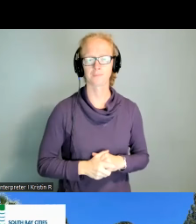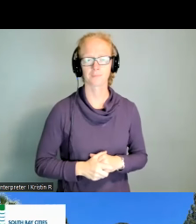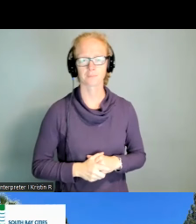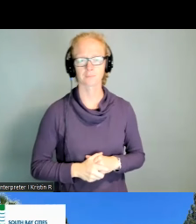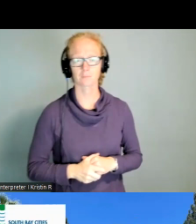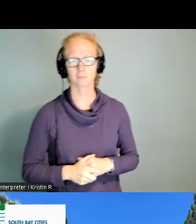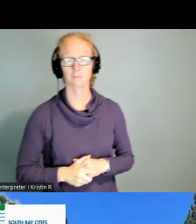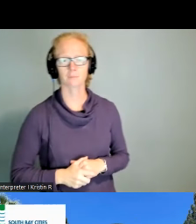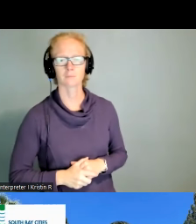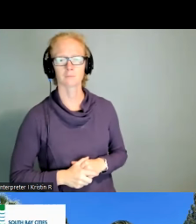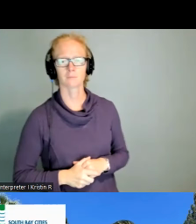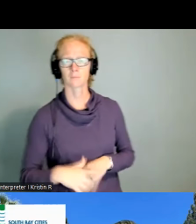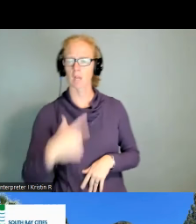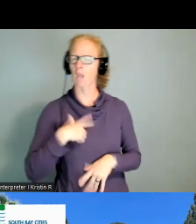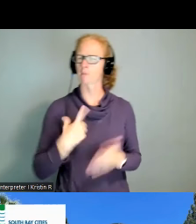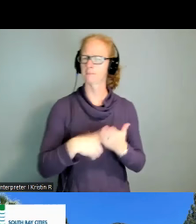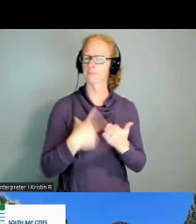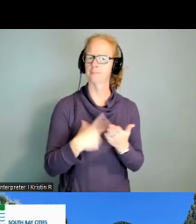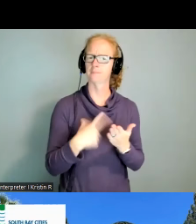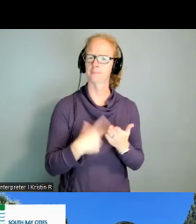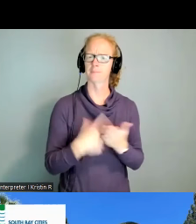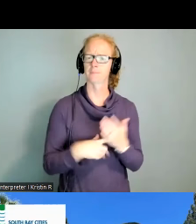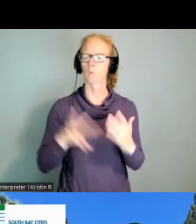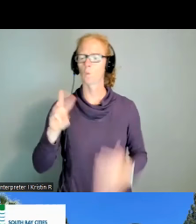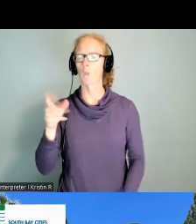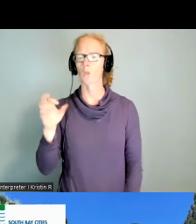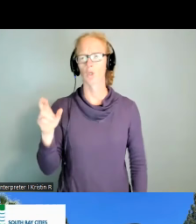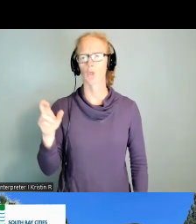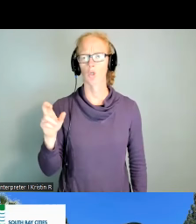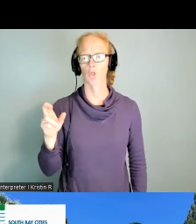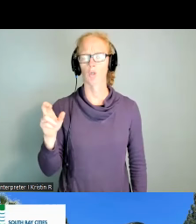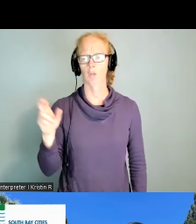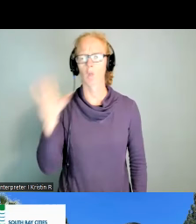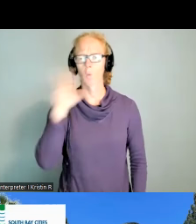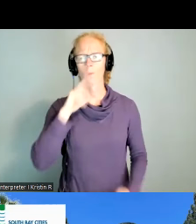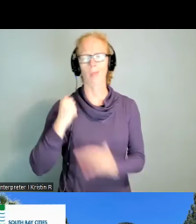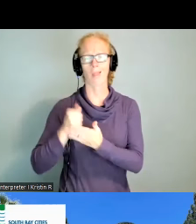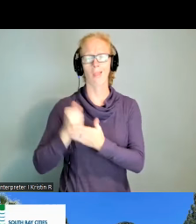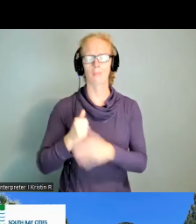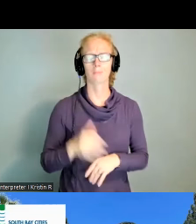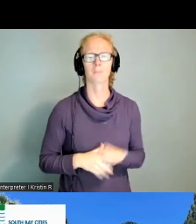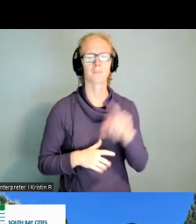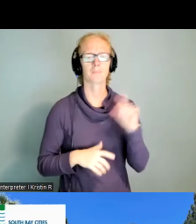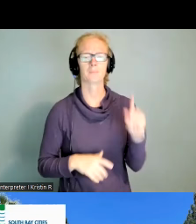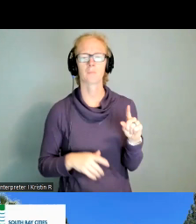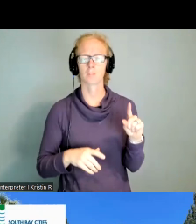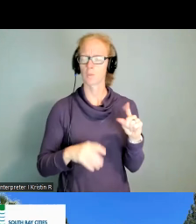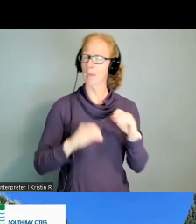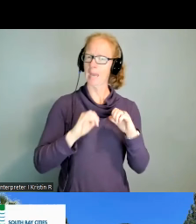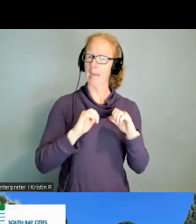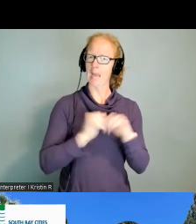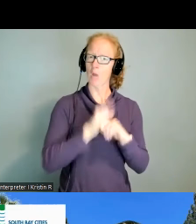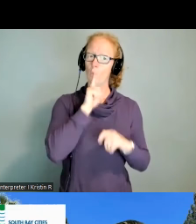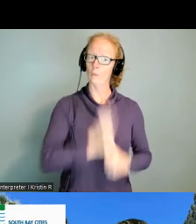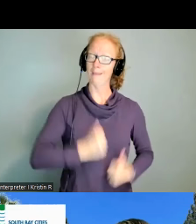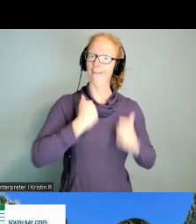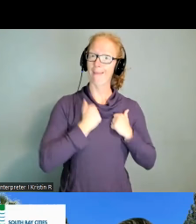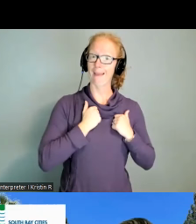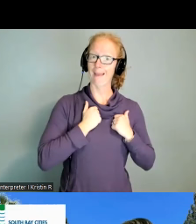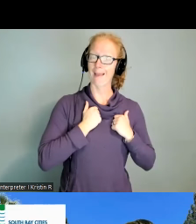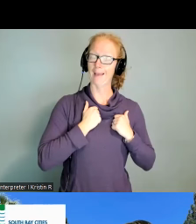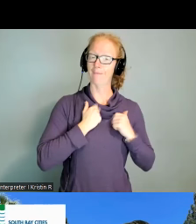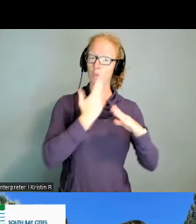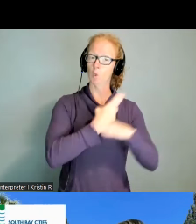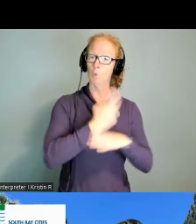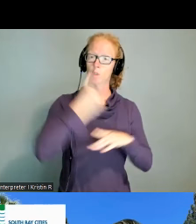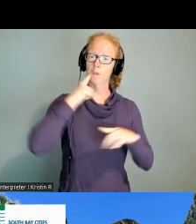Today, I'll be talking about, with my colleague Walter Simbab, practical applications of the Other to Residential Toolkit. And